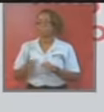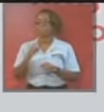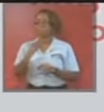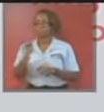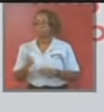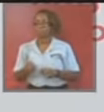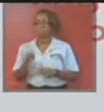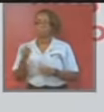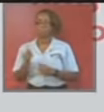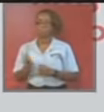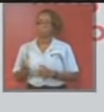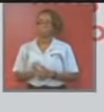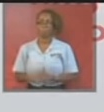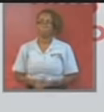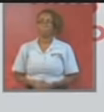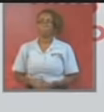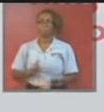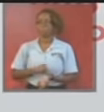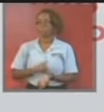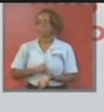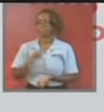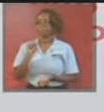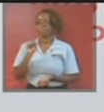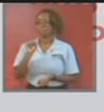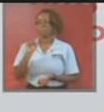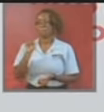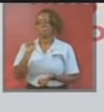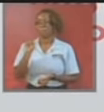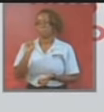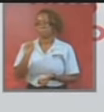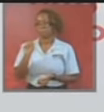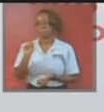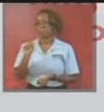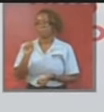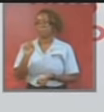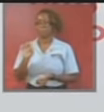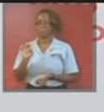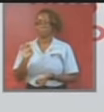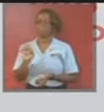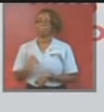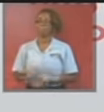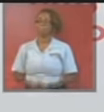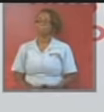some questions with him. We go now to Loop TT, please.